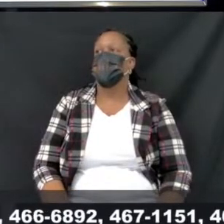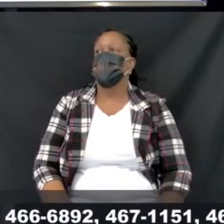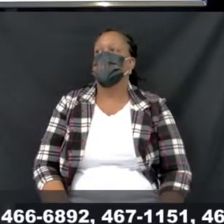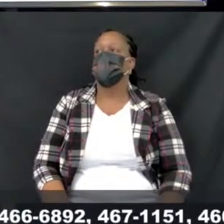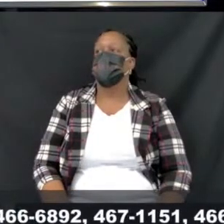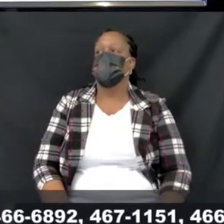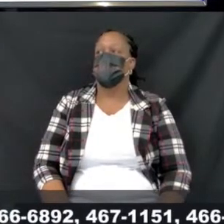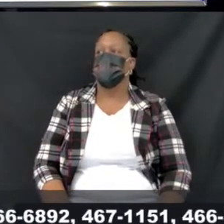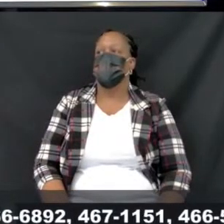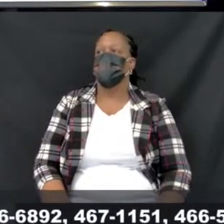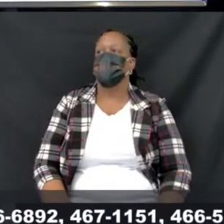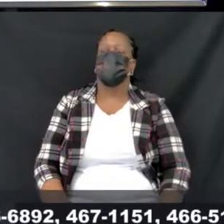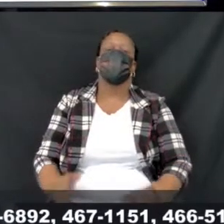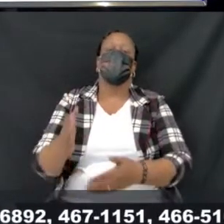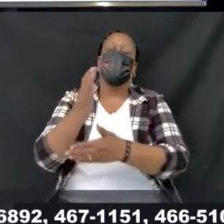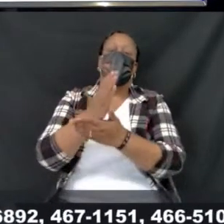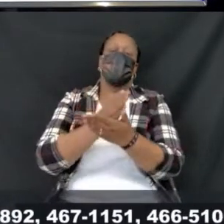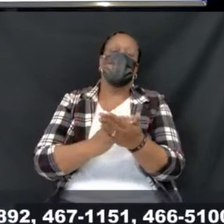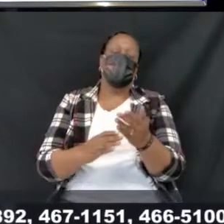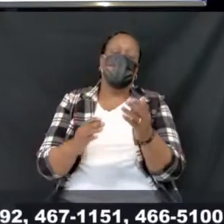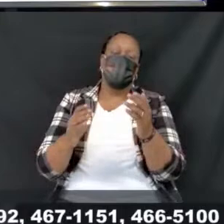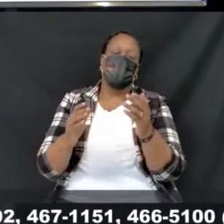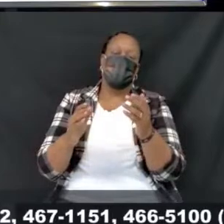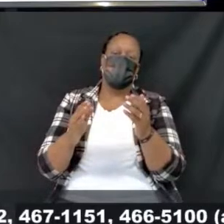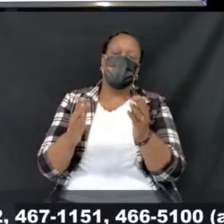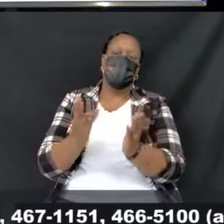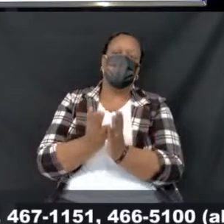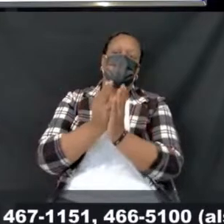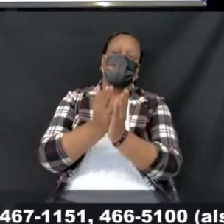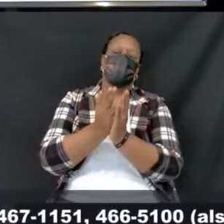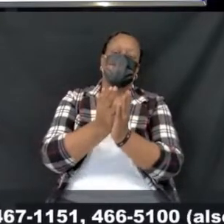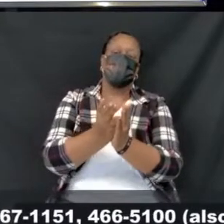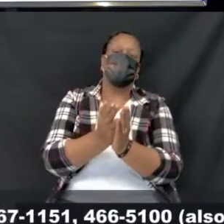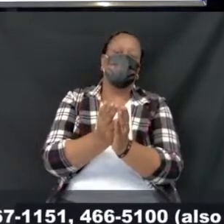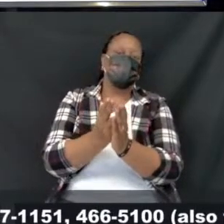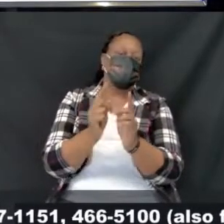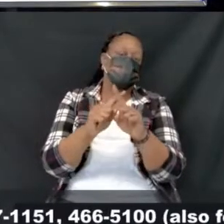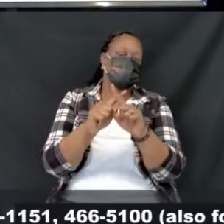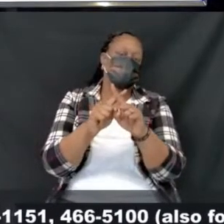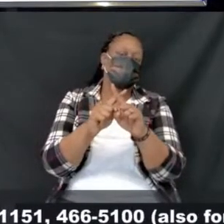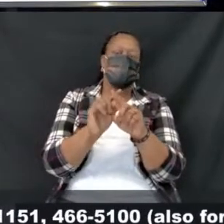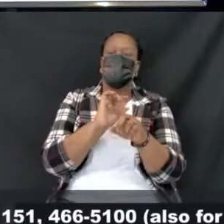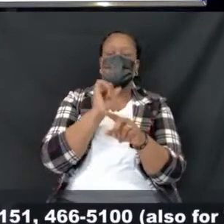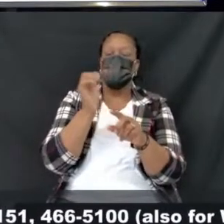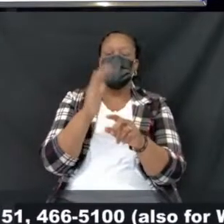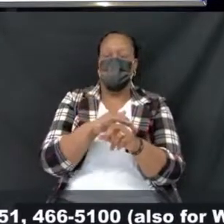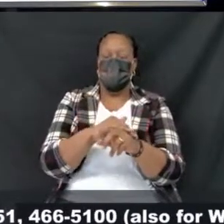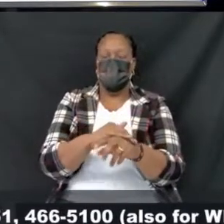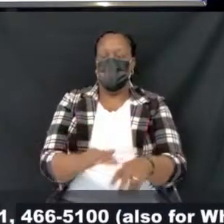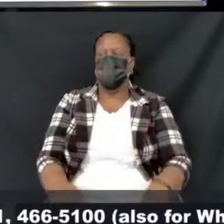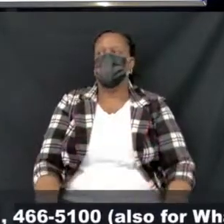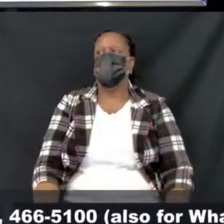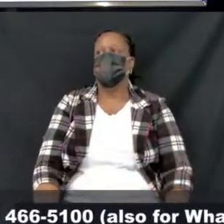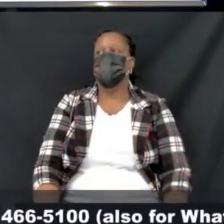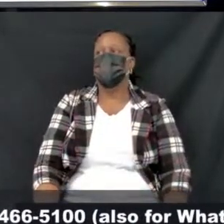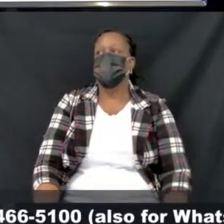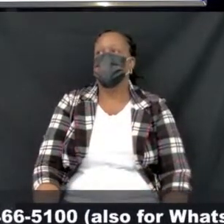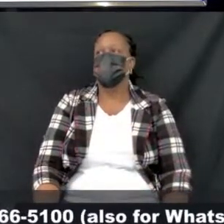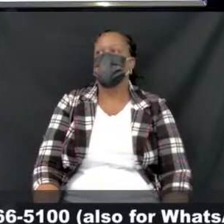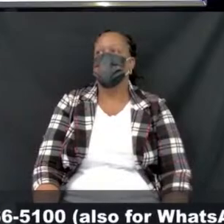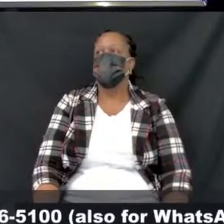ship cancellations, etc. Let me just say, the task force has not